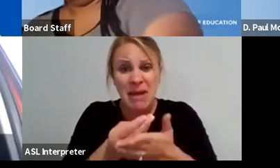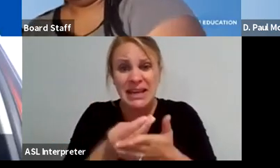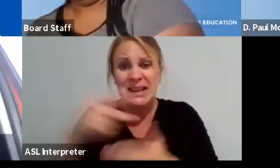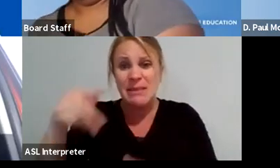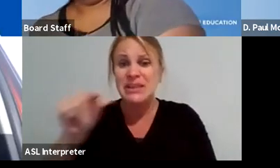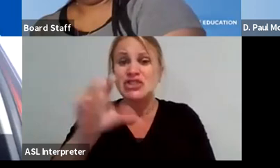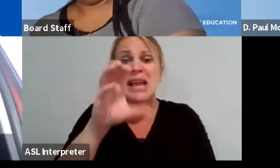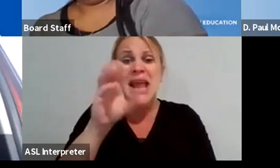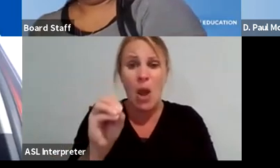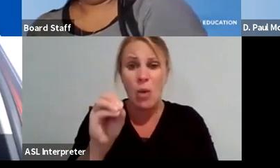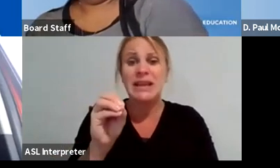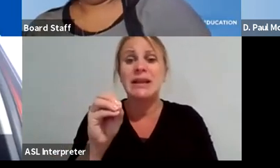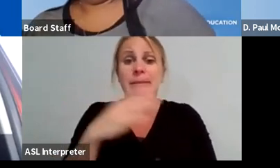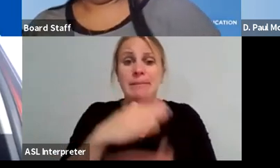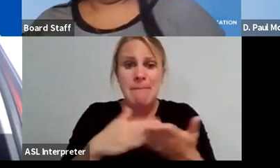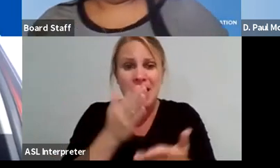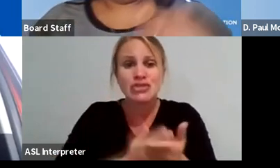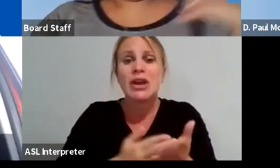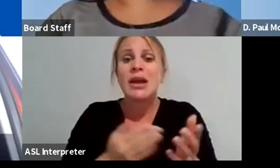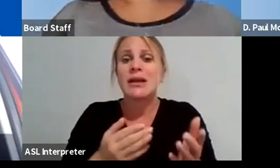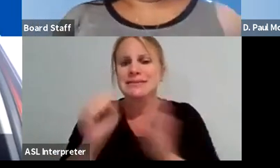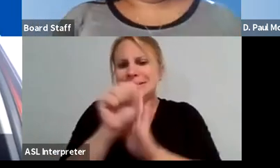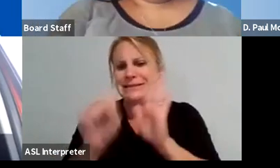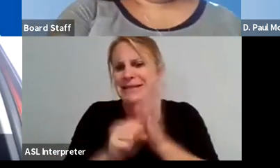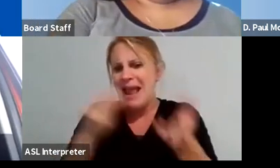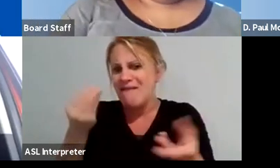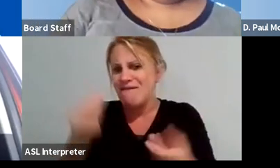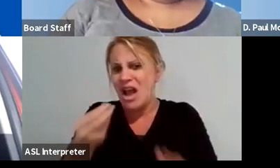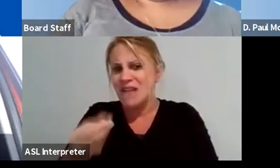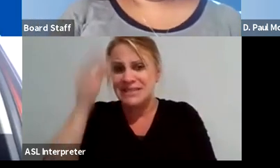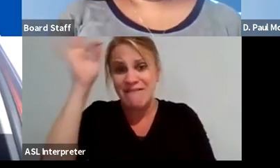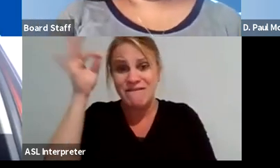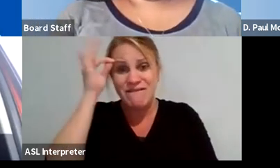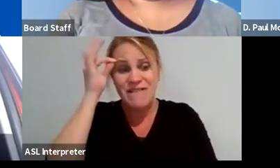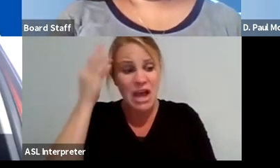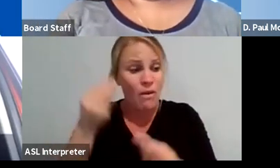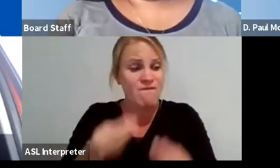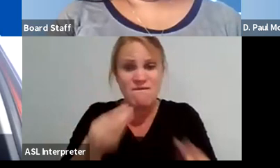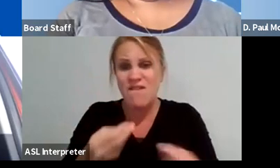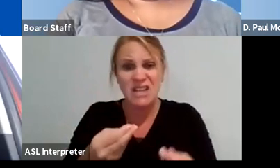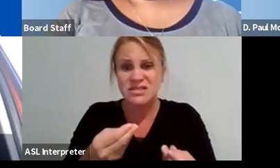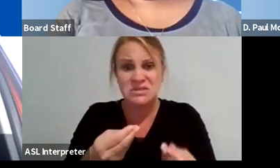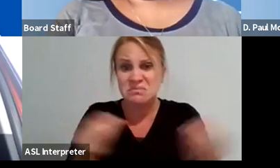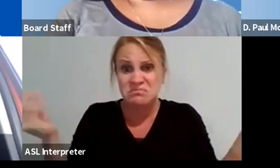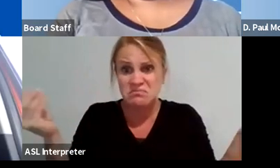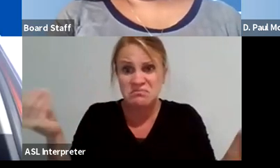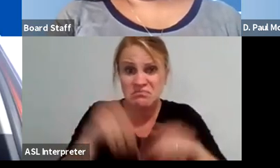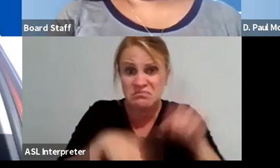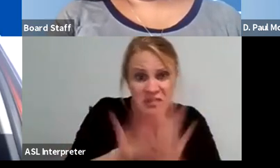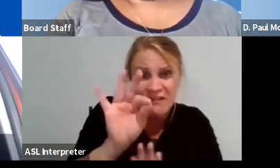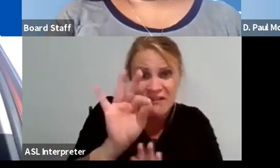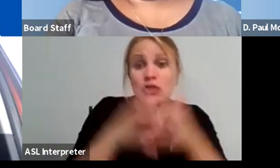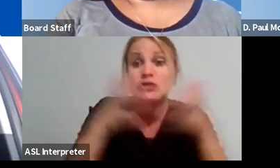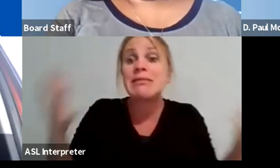of Education pipeline, state funds from the Kirwan Commission and federal funds from the pandemic relief package. There is a lot of money at stake. Is it